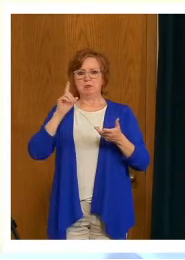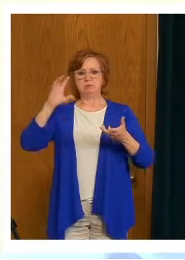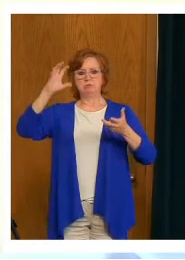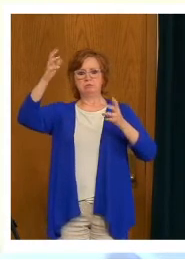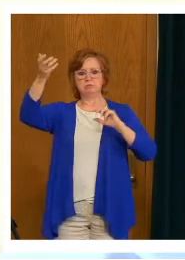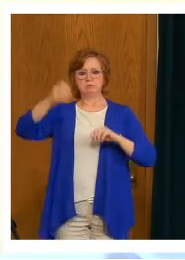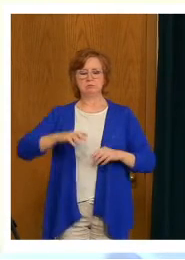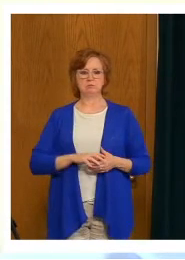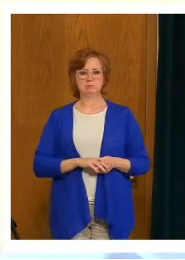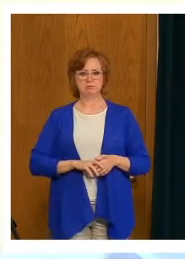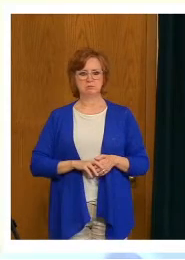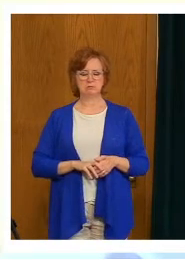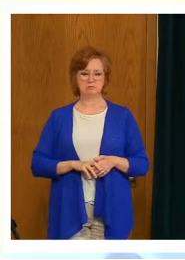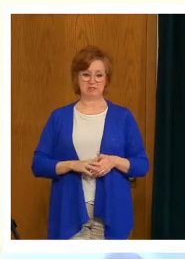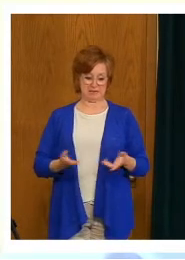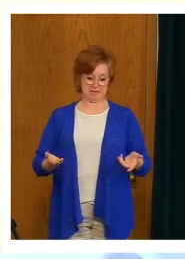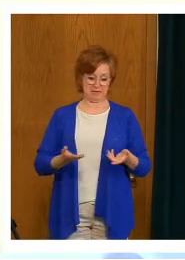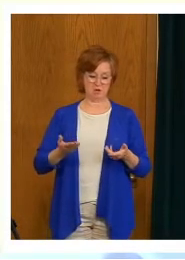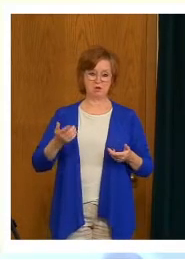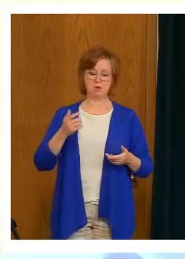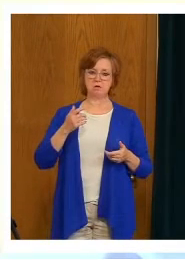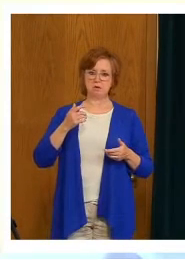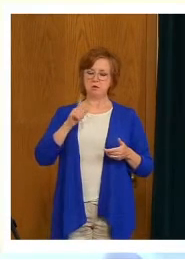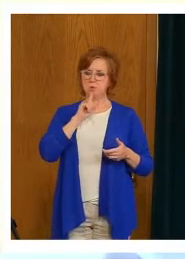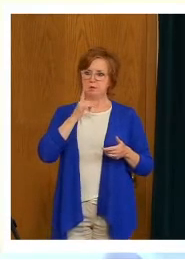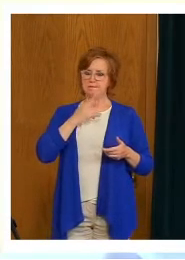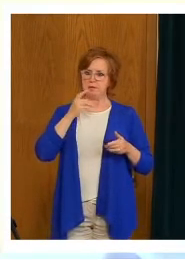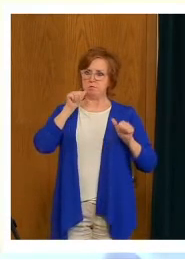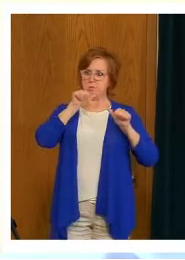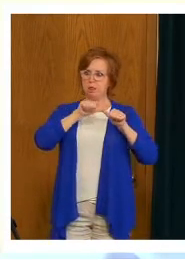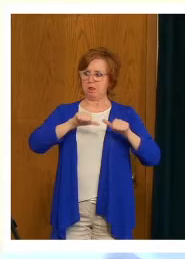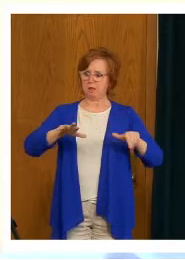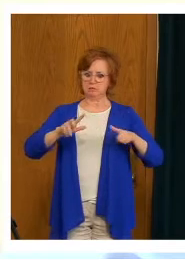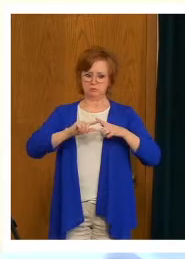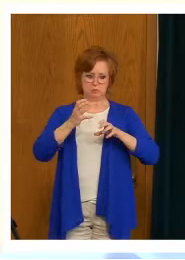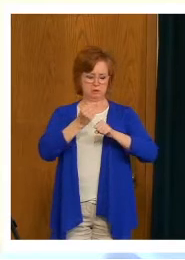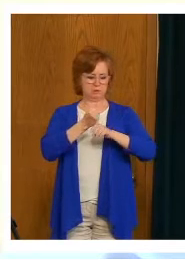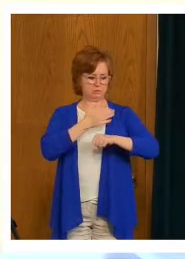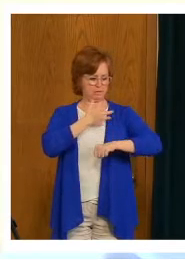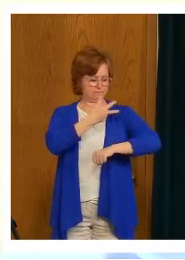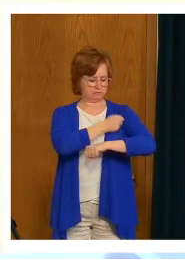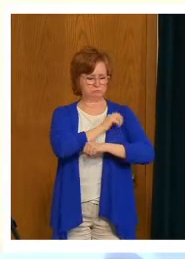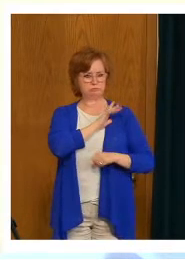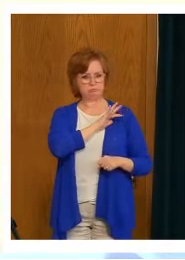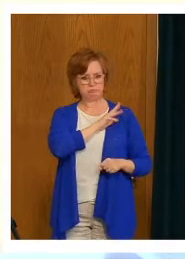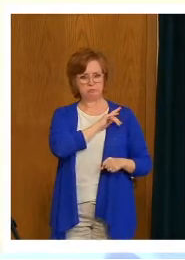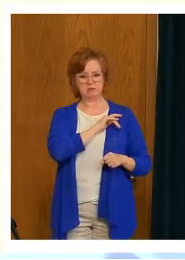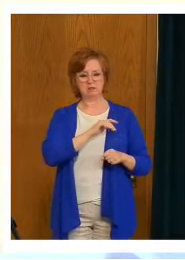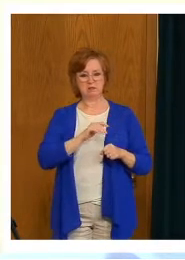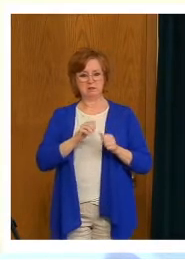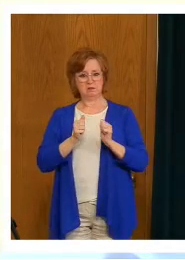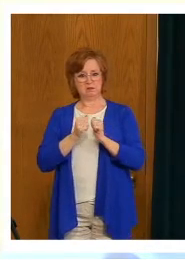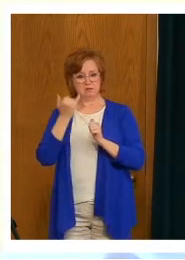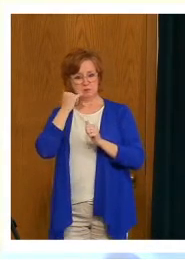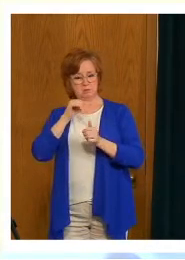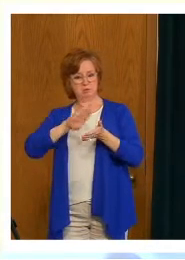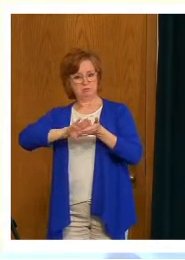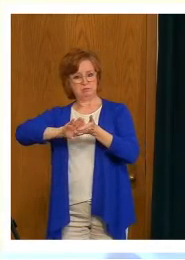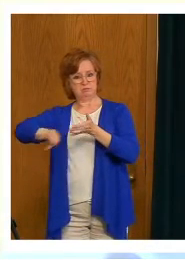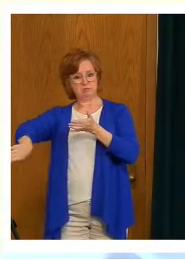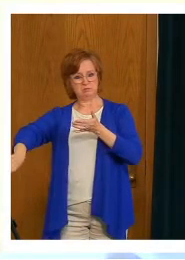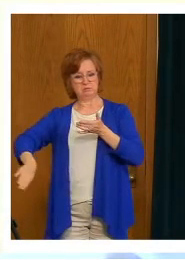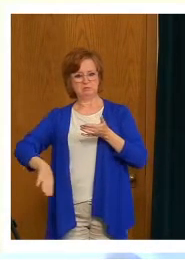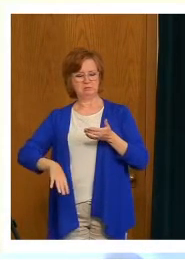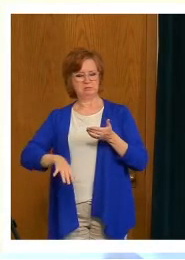get vaccinated, I think from a scientific sense, it doesn't make sense. But even from a